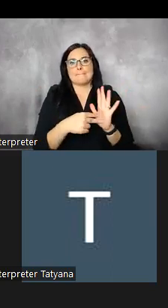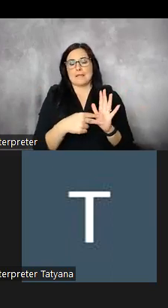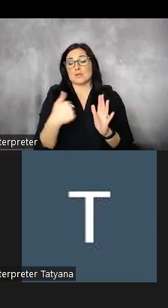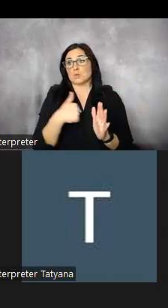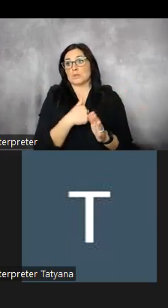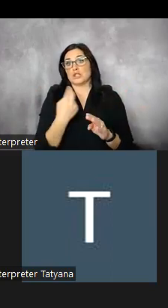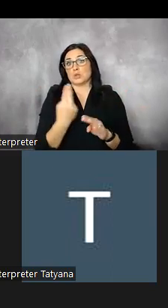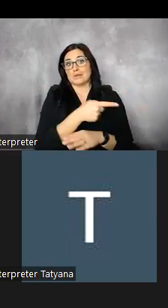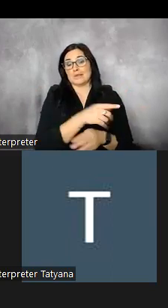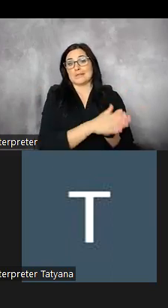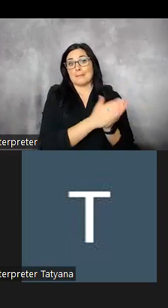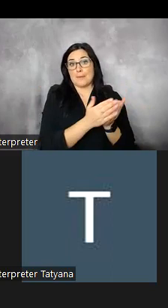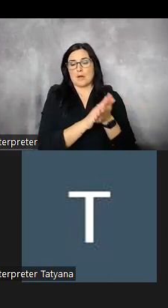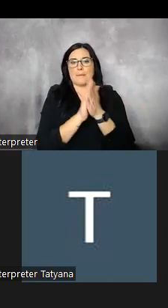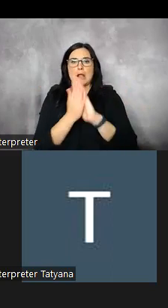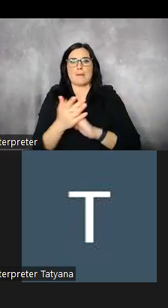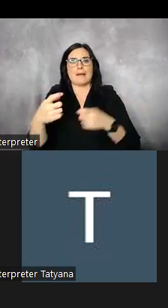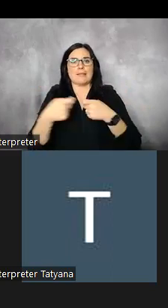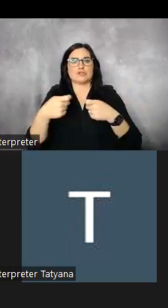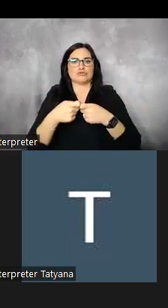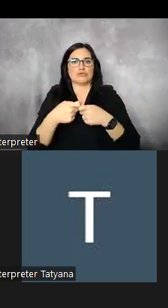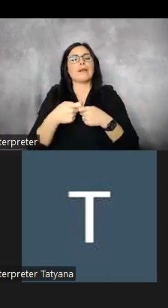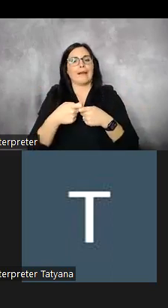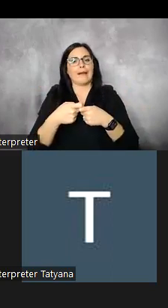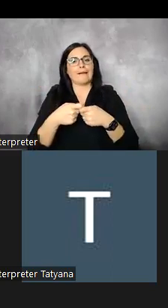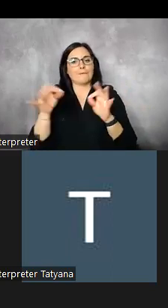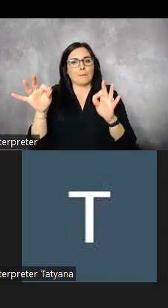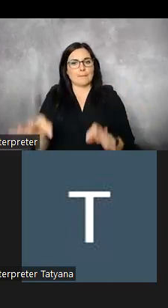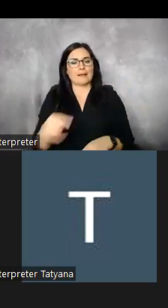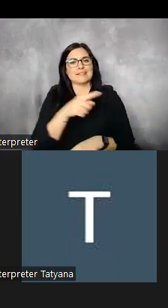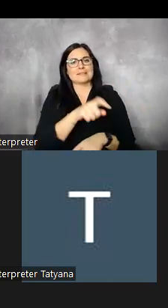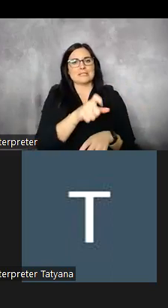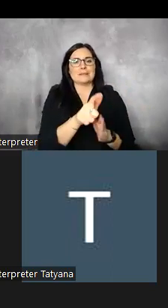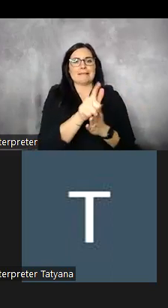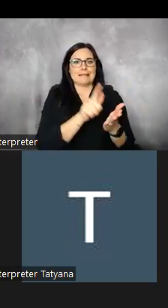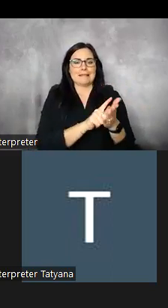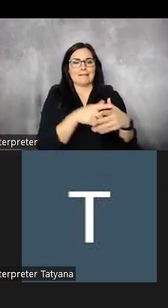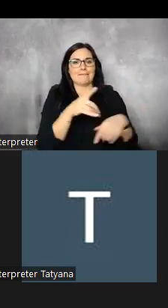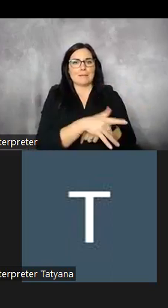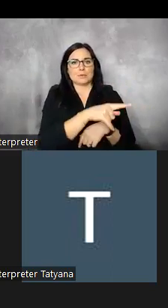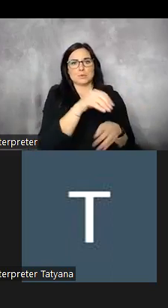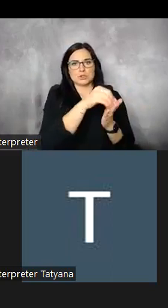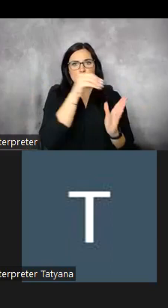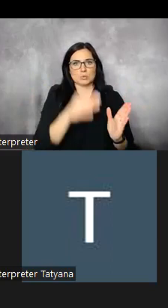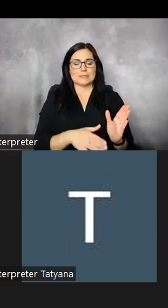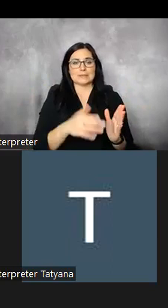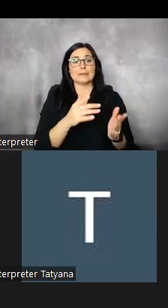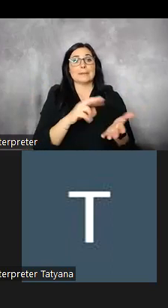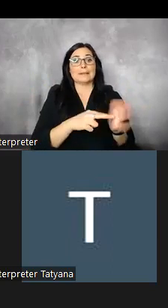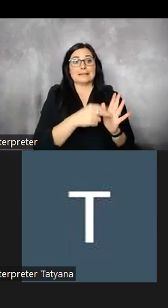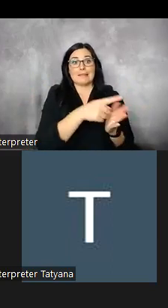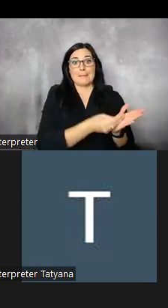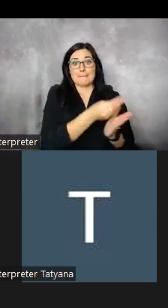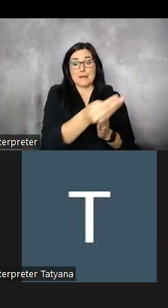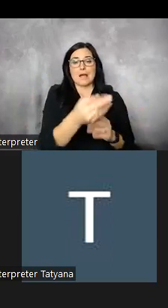into electronic format needs to be legally available to that student. Usually that's in the form of buying it, renting